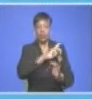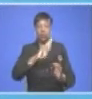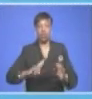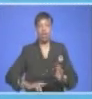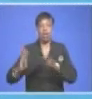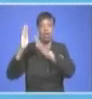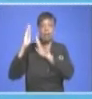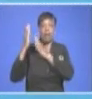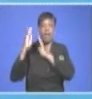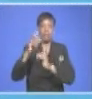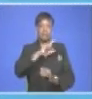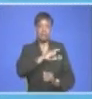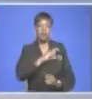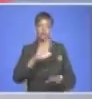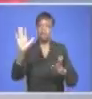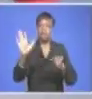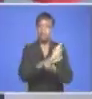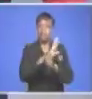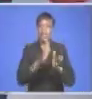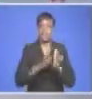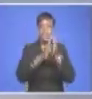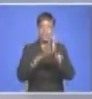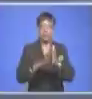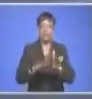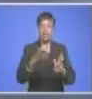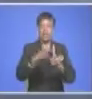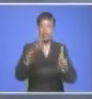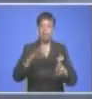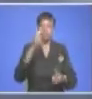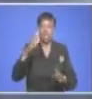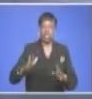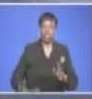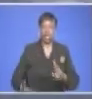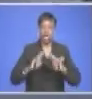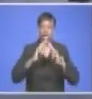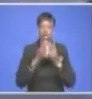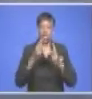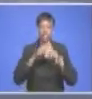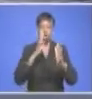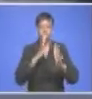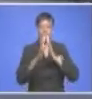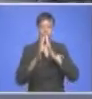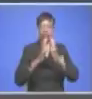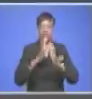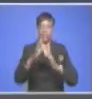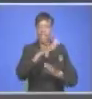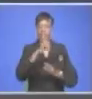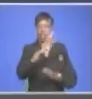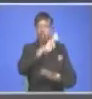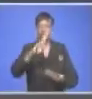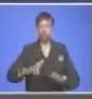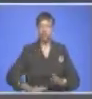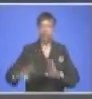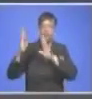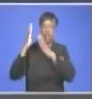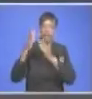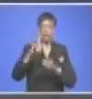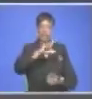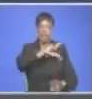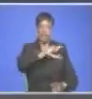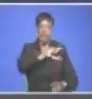Force was on full display, from the canine unit to the traffic division and even the Royal Bahamas Police Force